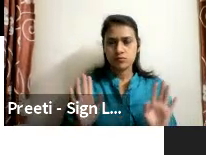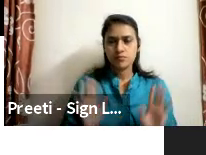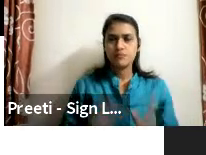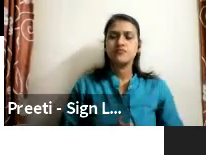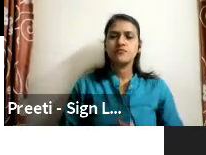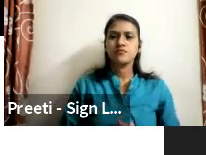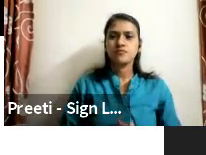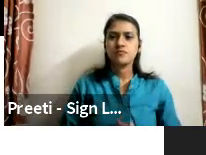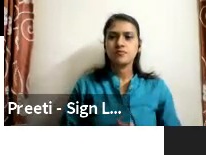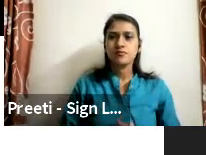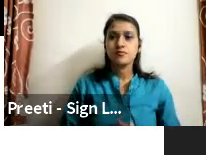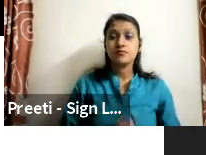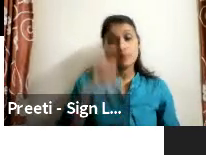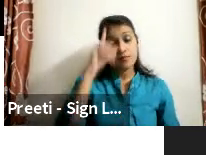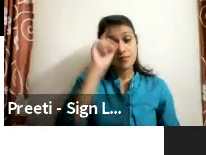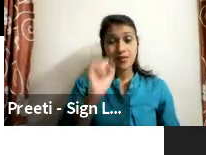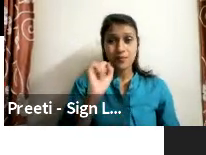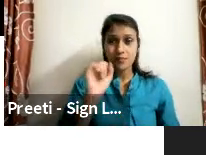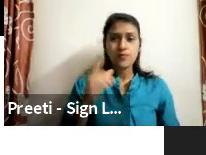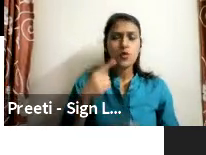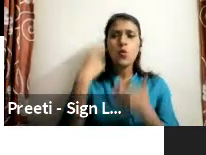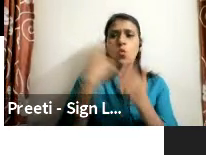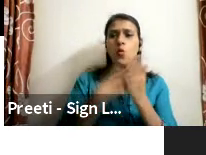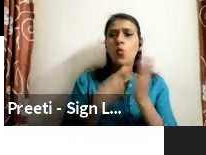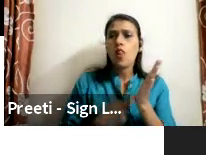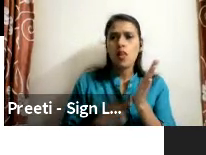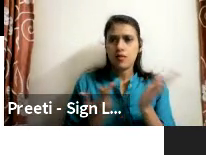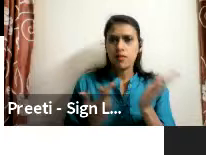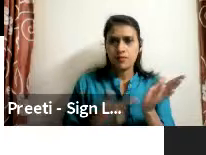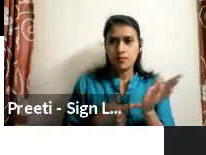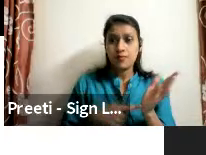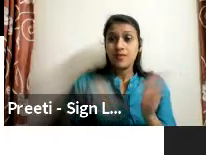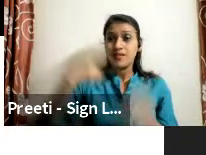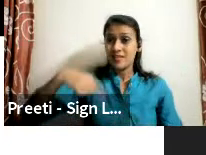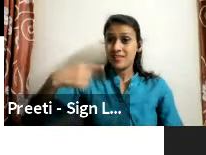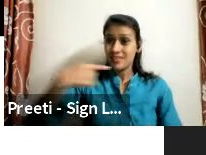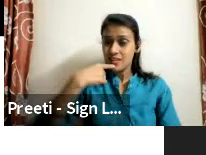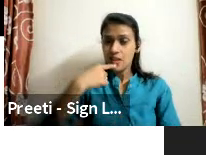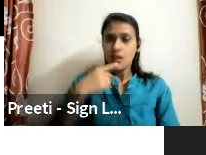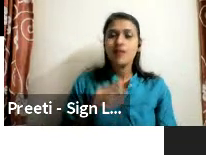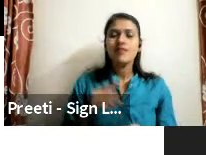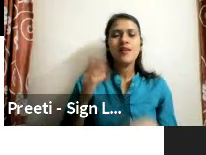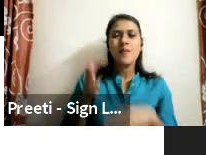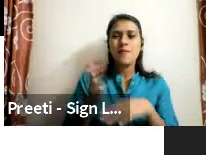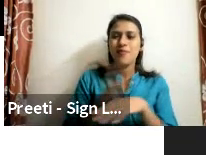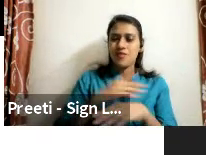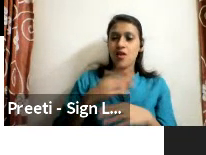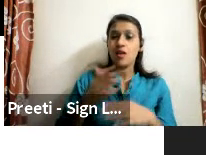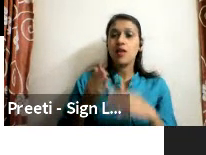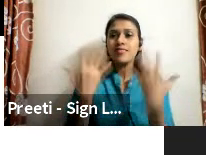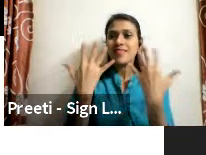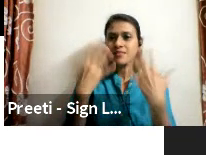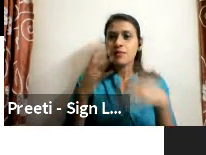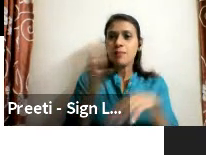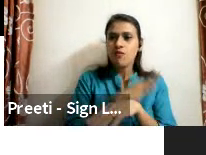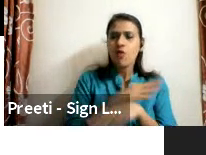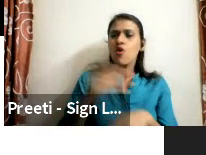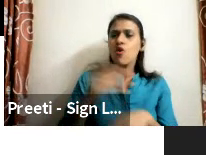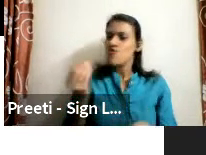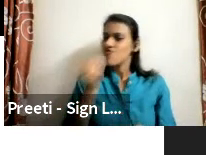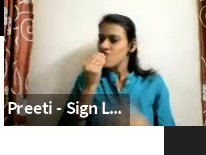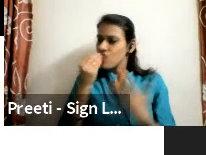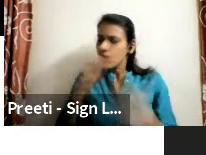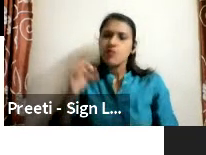that before taking the temperature, at least 10 minutes before it, we should not be drinking, we should not have taken any food or drinking or